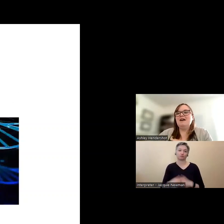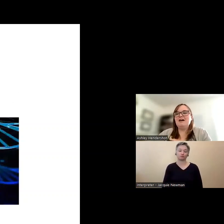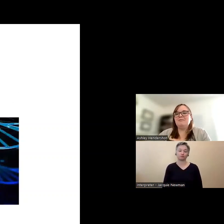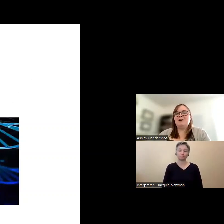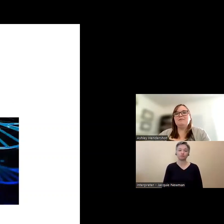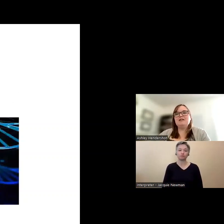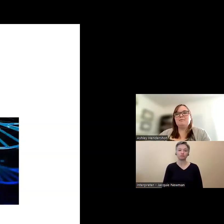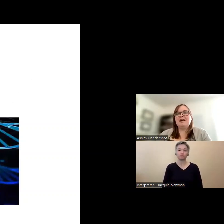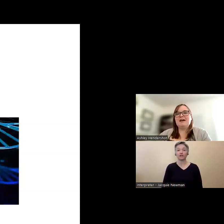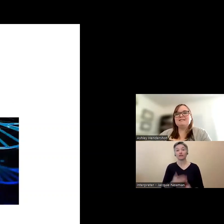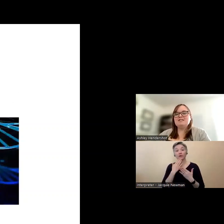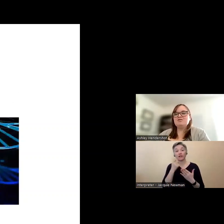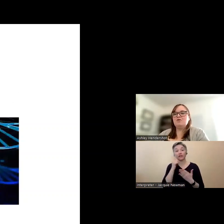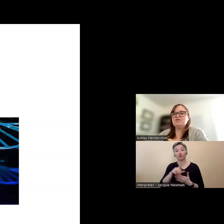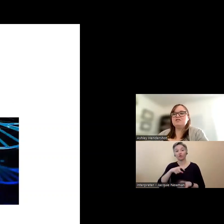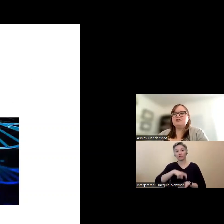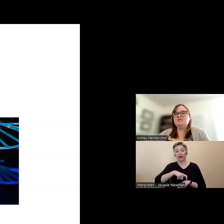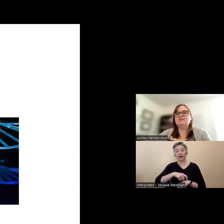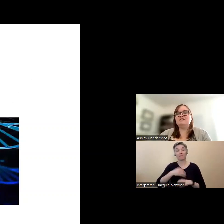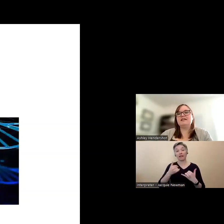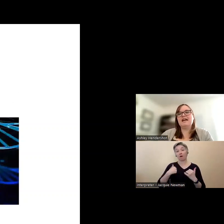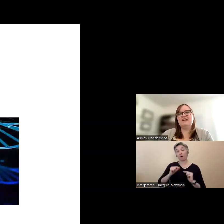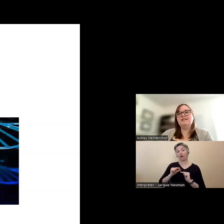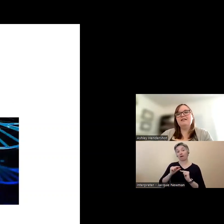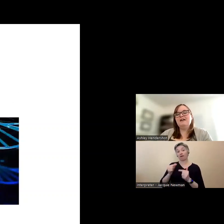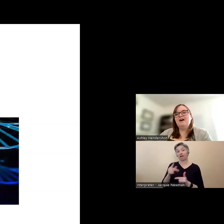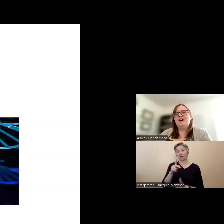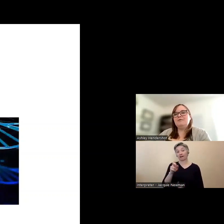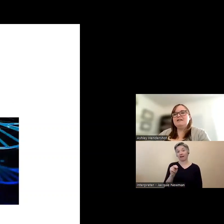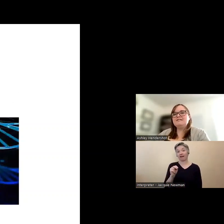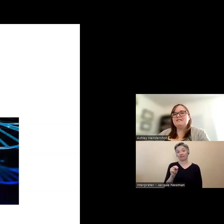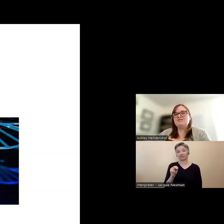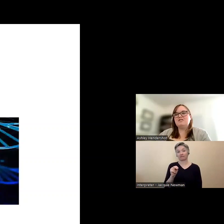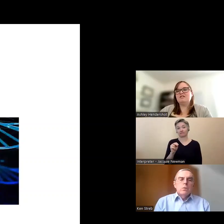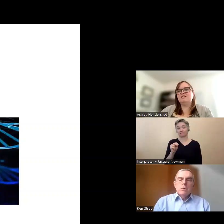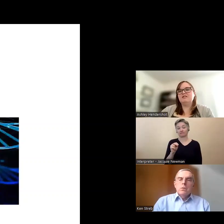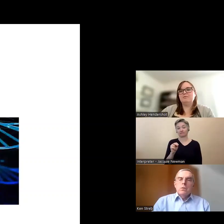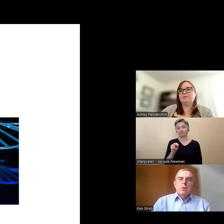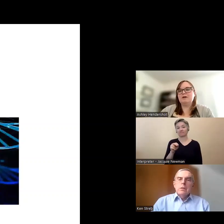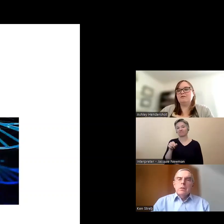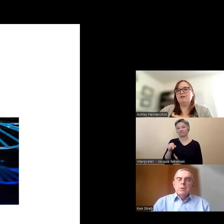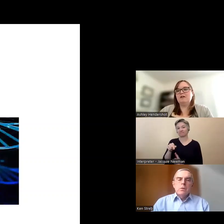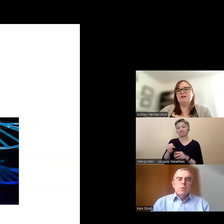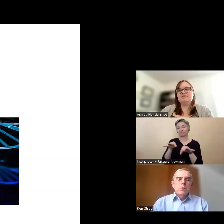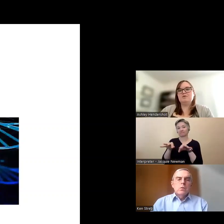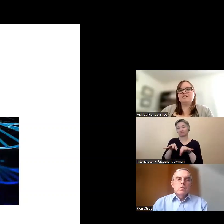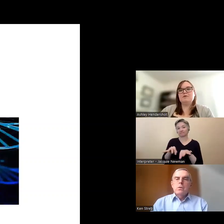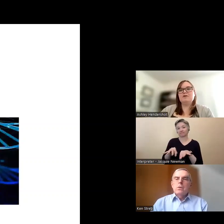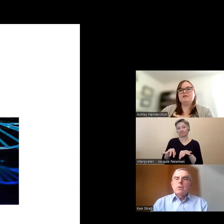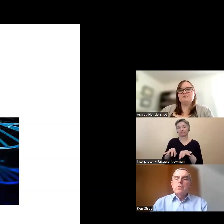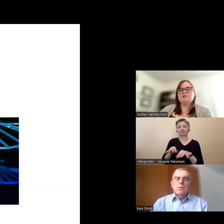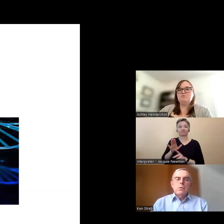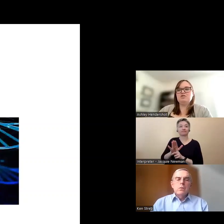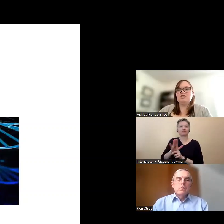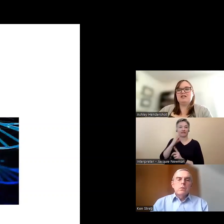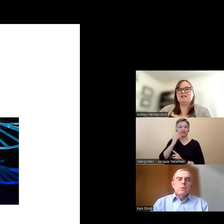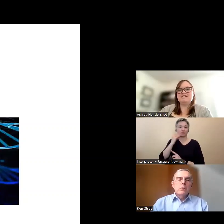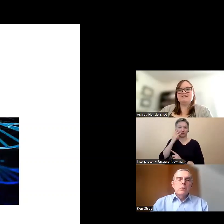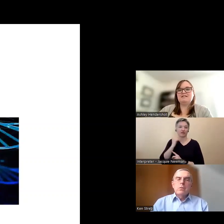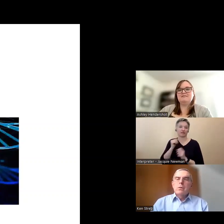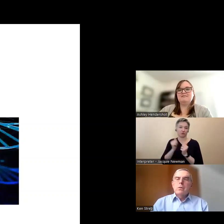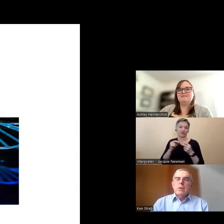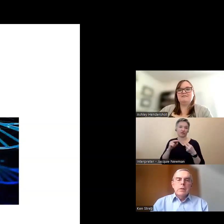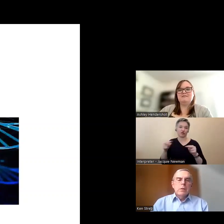time. I'm going to pass this over to Ken, and he's going to talk a little bit about his own experience with